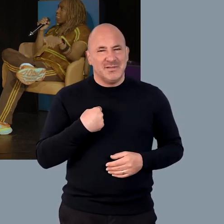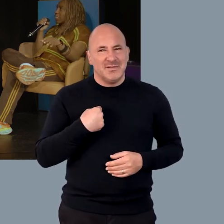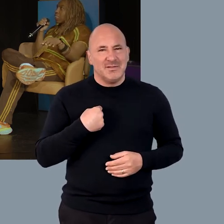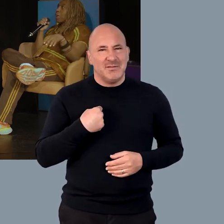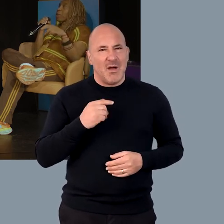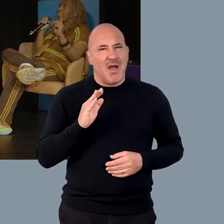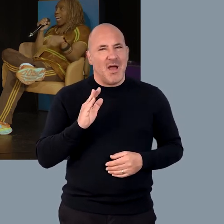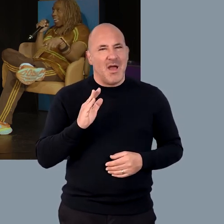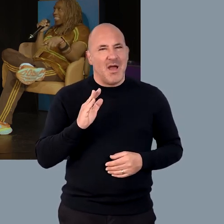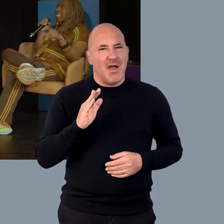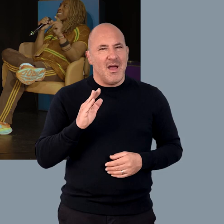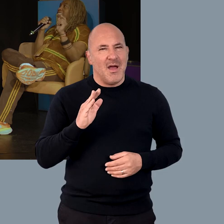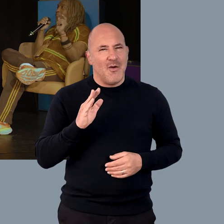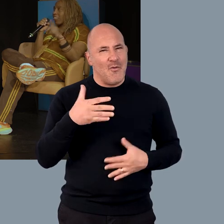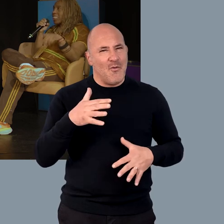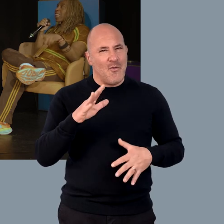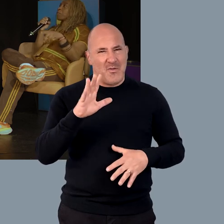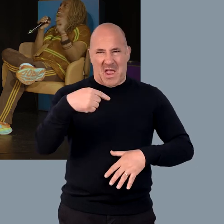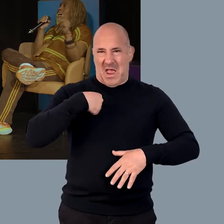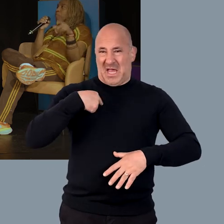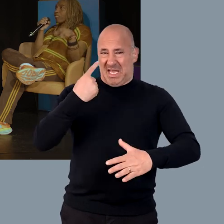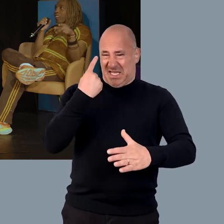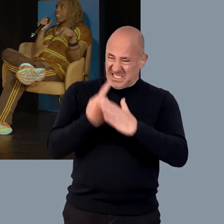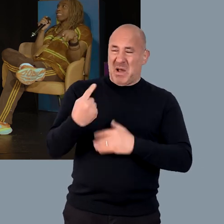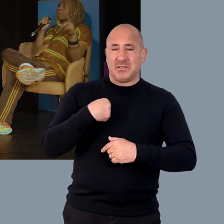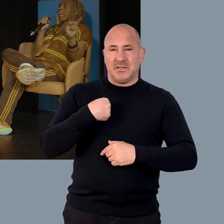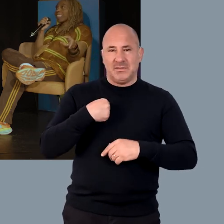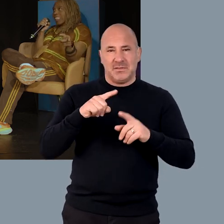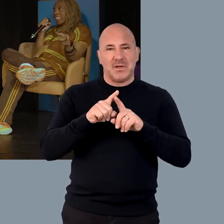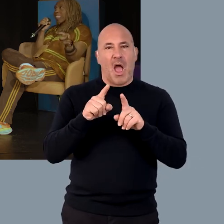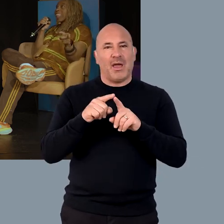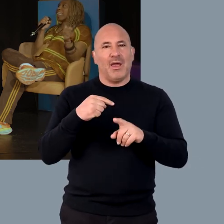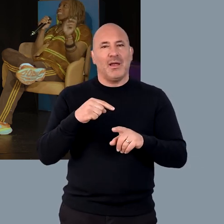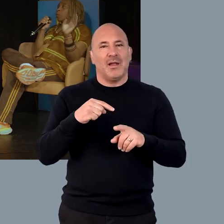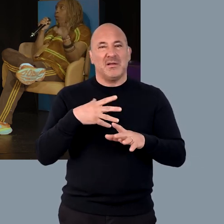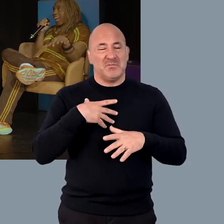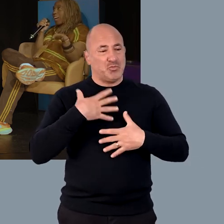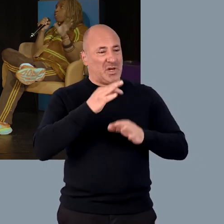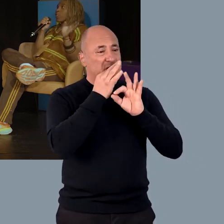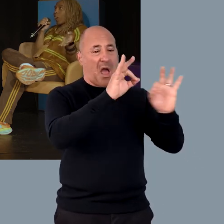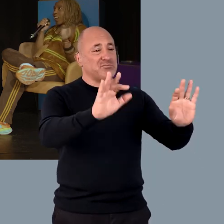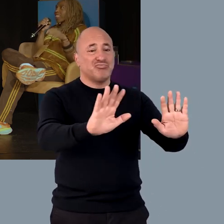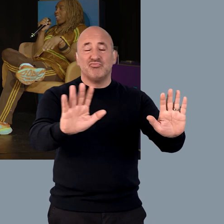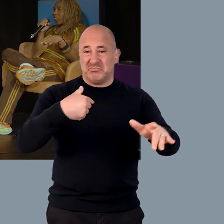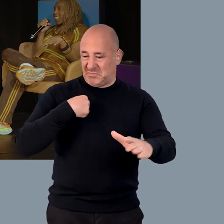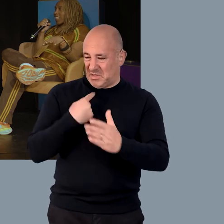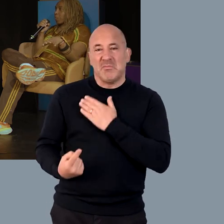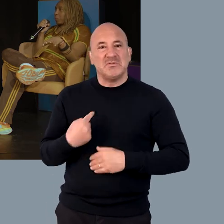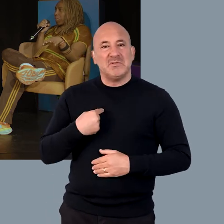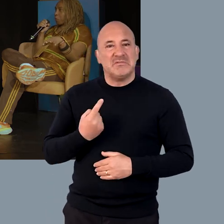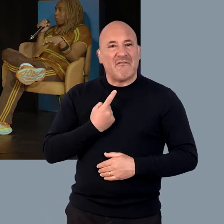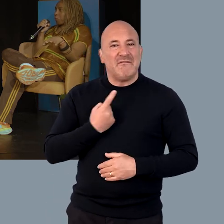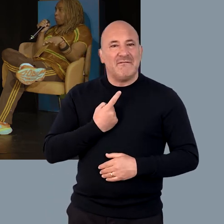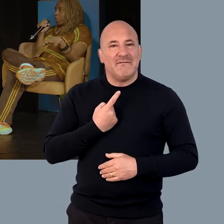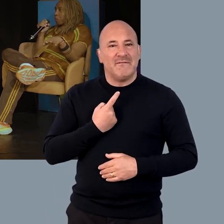very independent But that that very statement I'm very very independent It's a way of not asking for